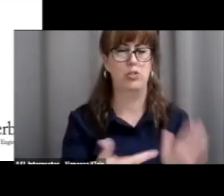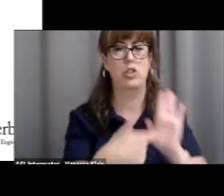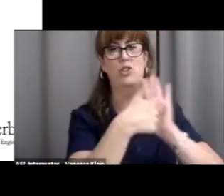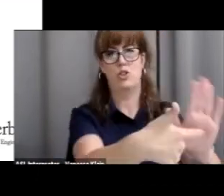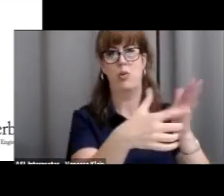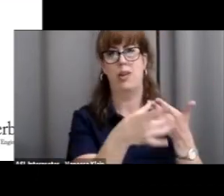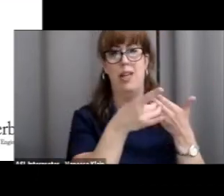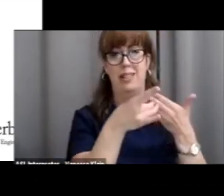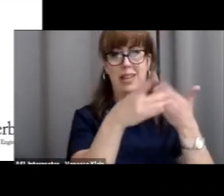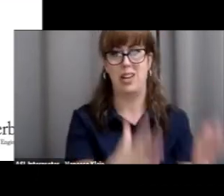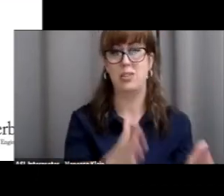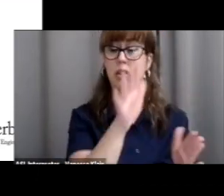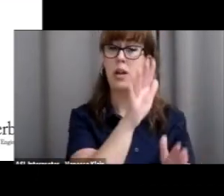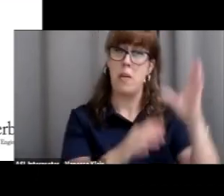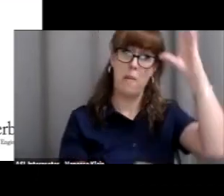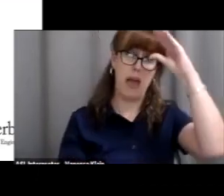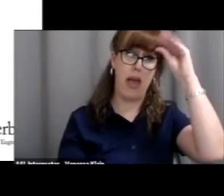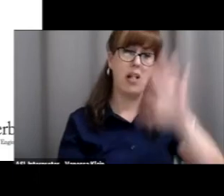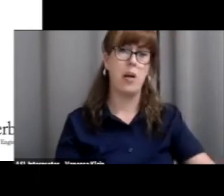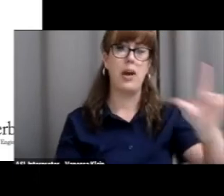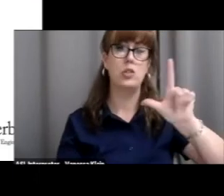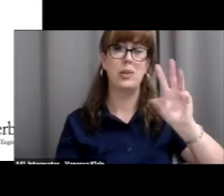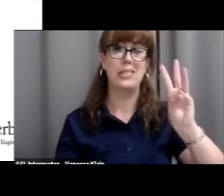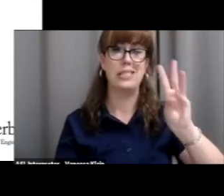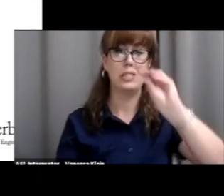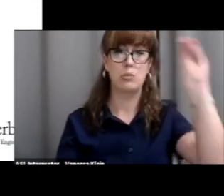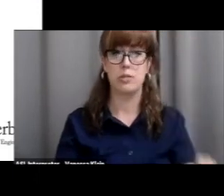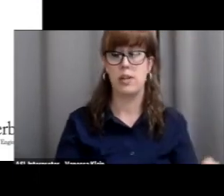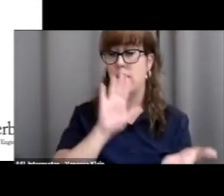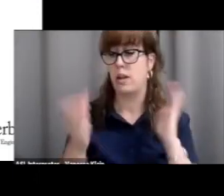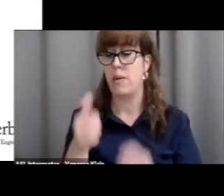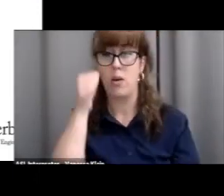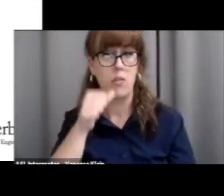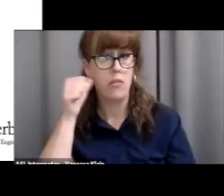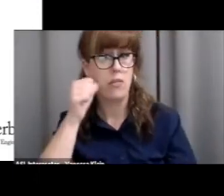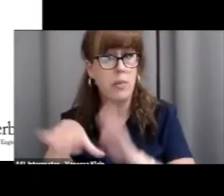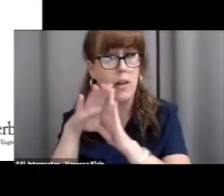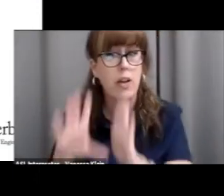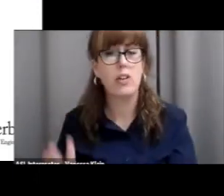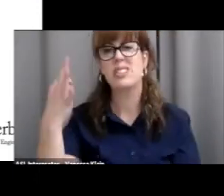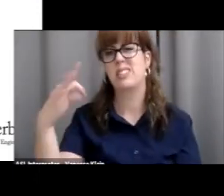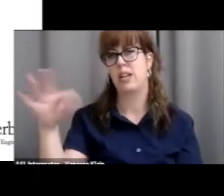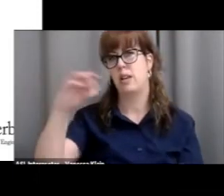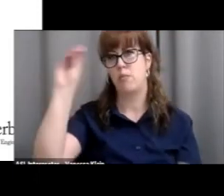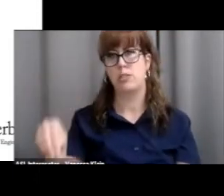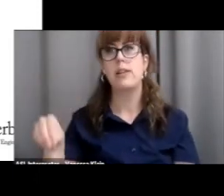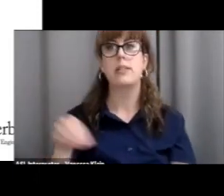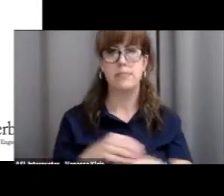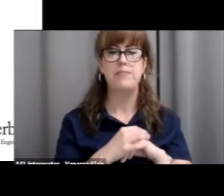about 26% versus female characters that come in around 19%.